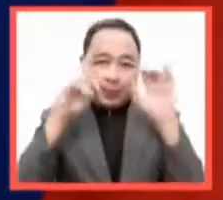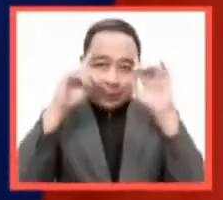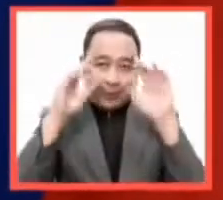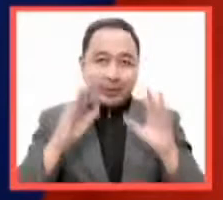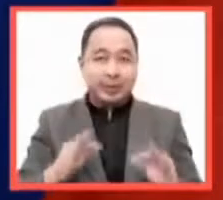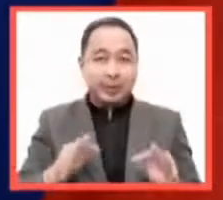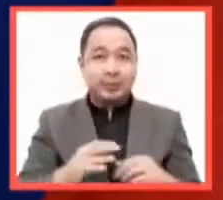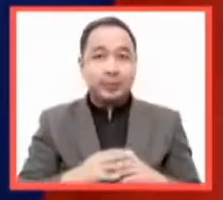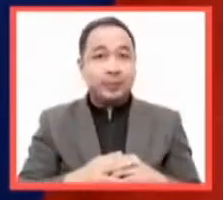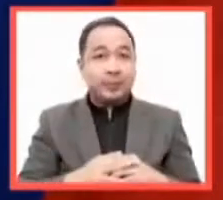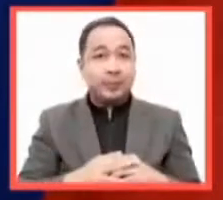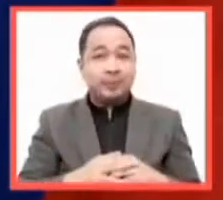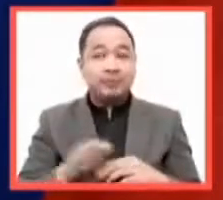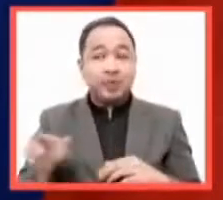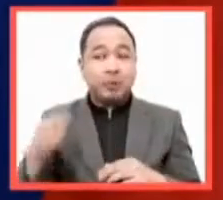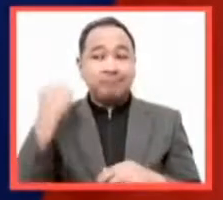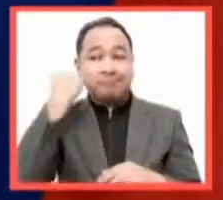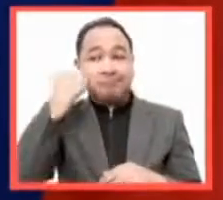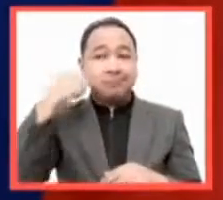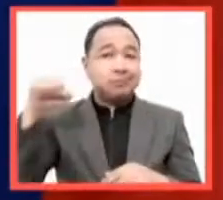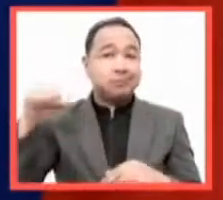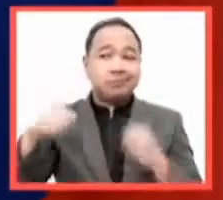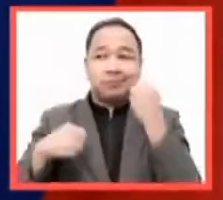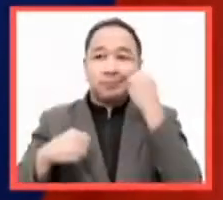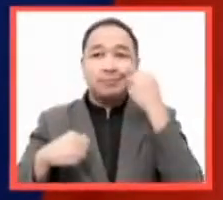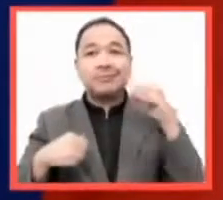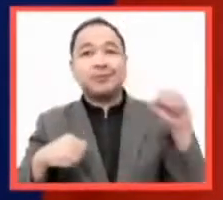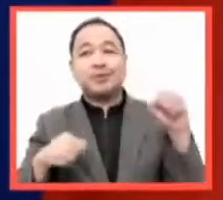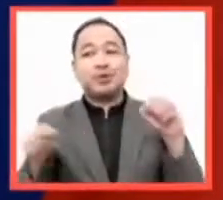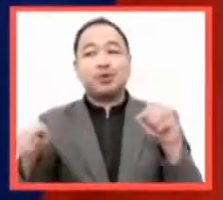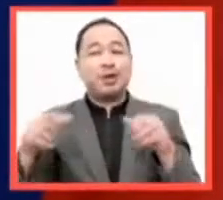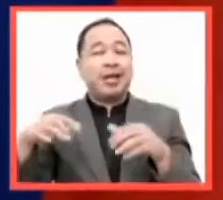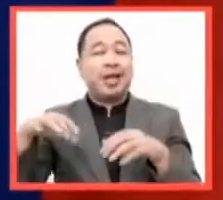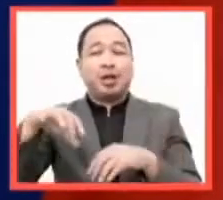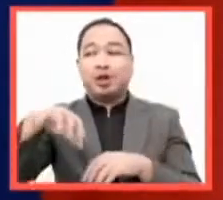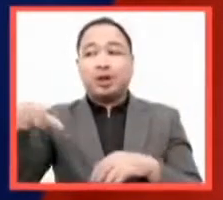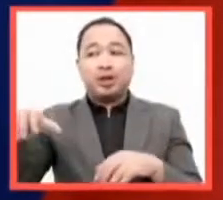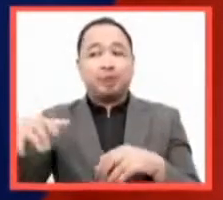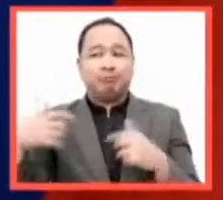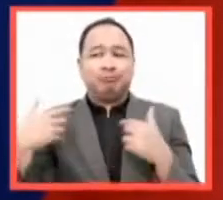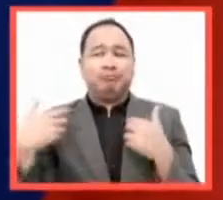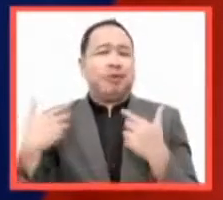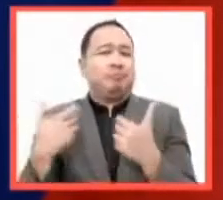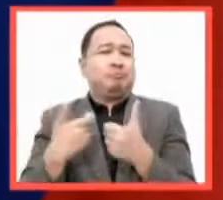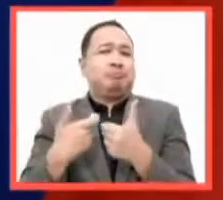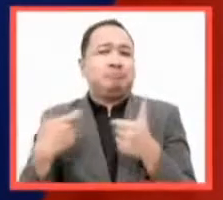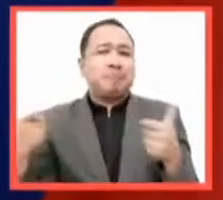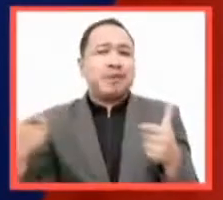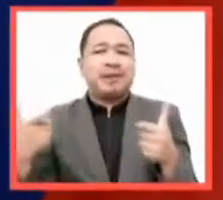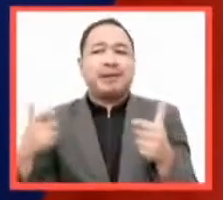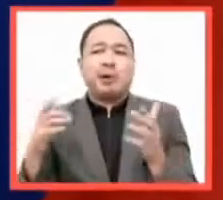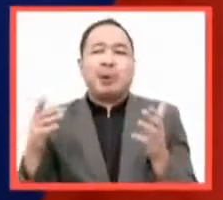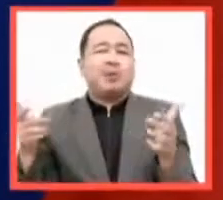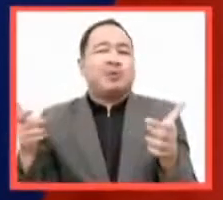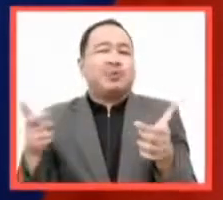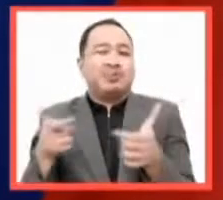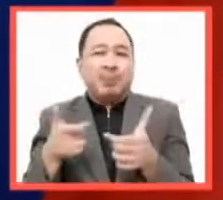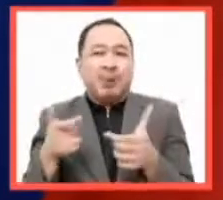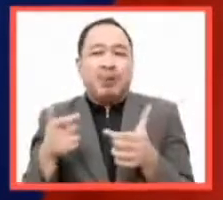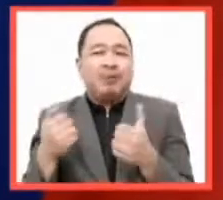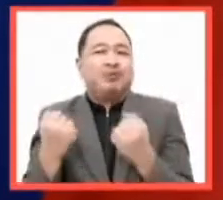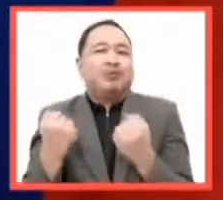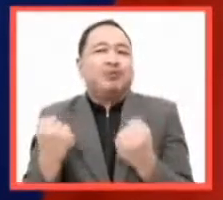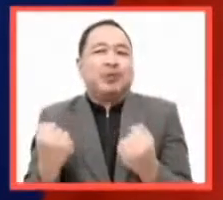of the law. No amount of willful disregard by any country, however big and